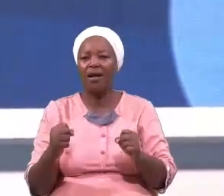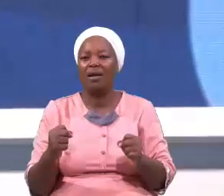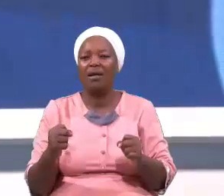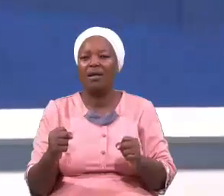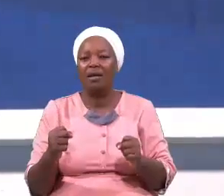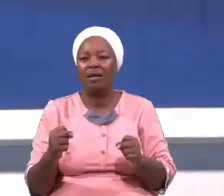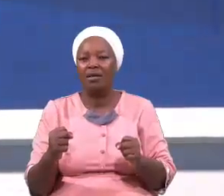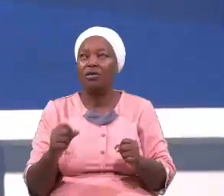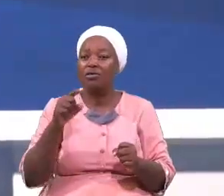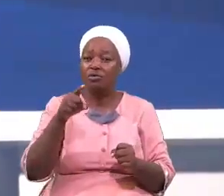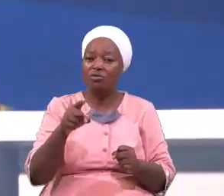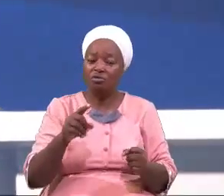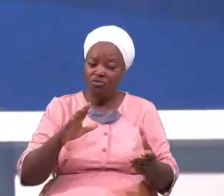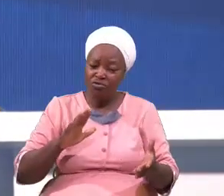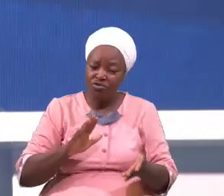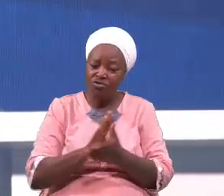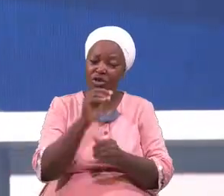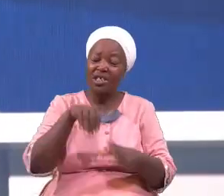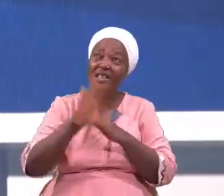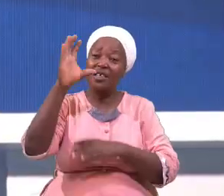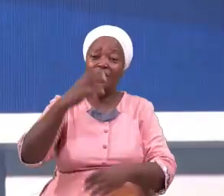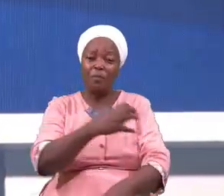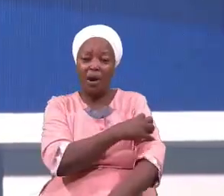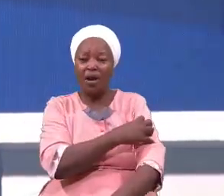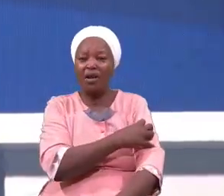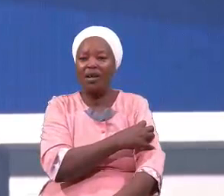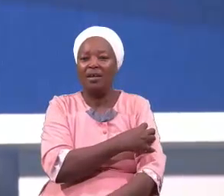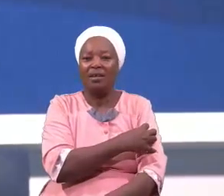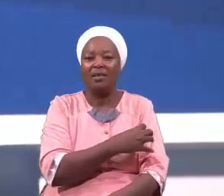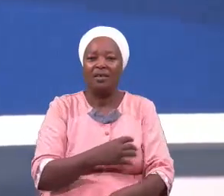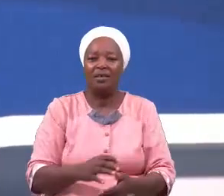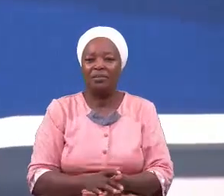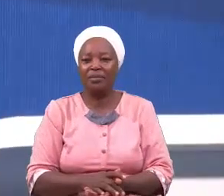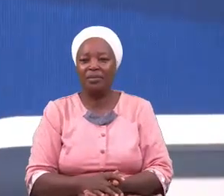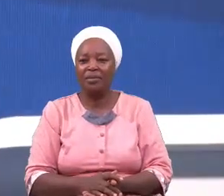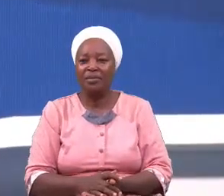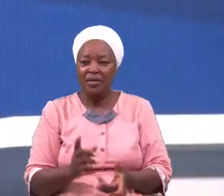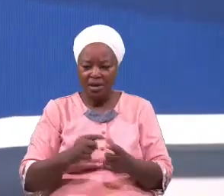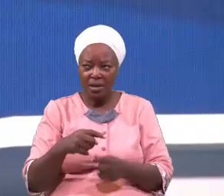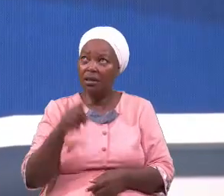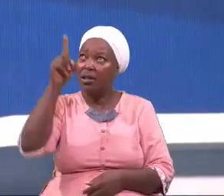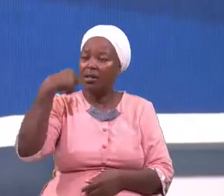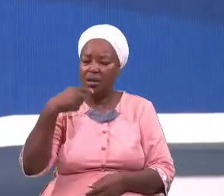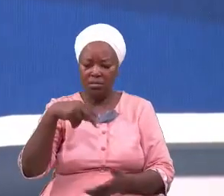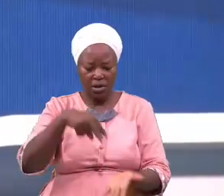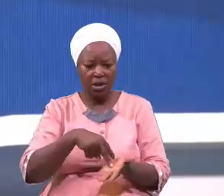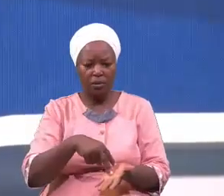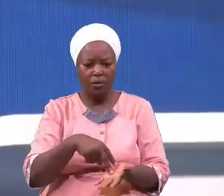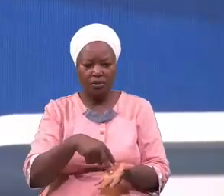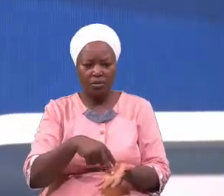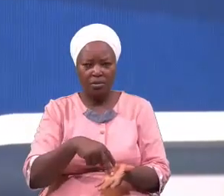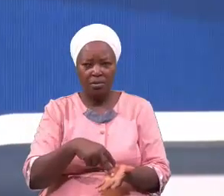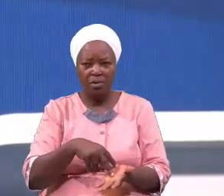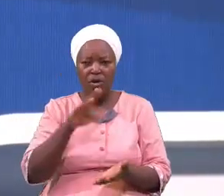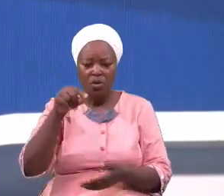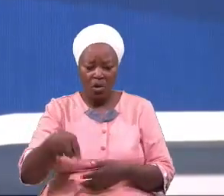You trust in his power. It says, stand up. Your legs